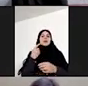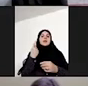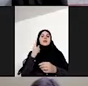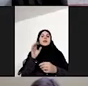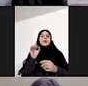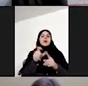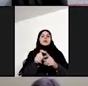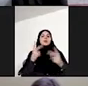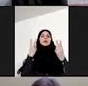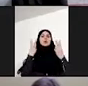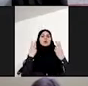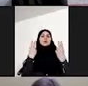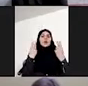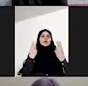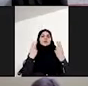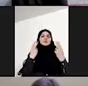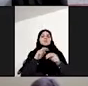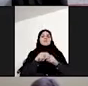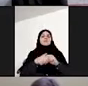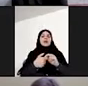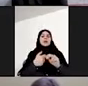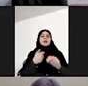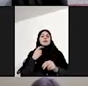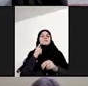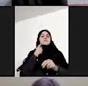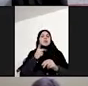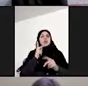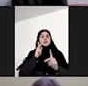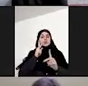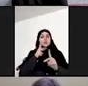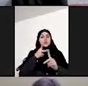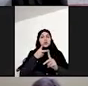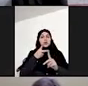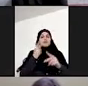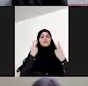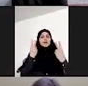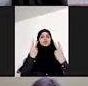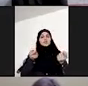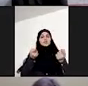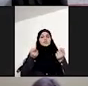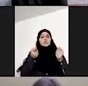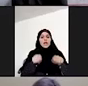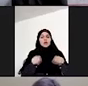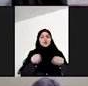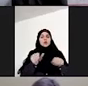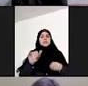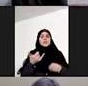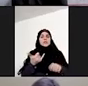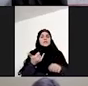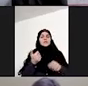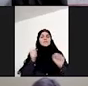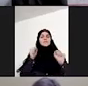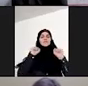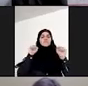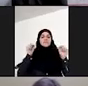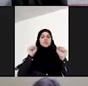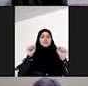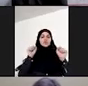which also, as Mr. Zuko said, I don't need to repeat what he said, but it is important to mention that